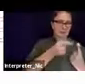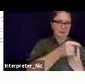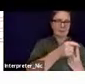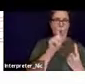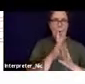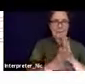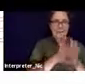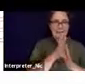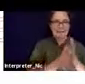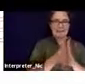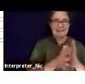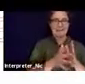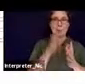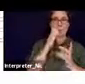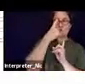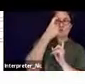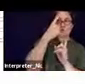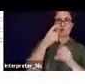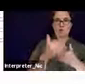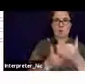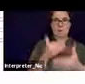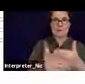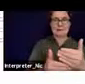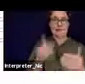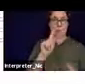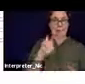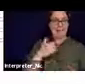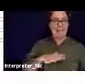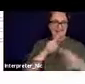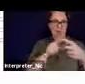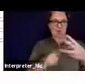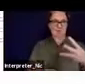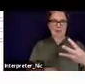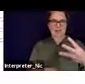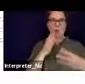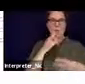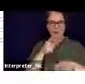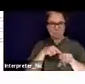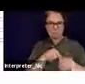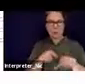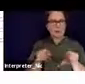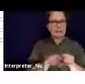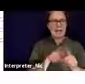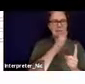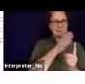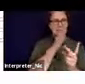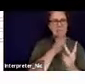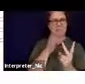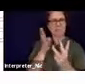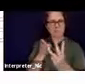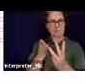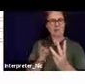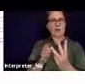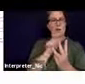process. And this is what I'm going to need. If we start off just breaking it down into those three things. We can turn those